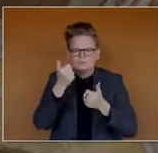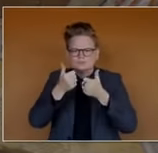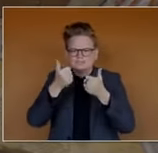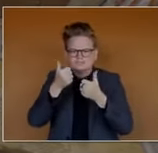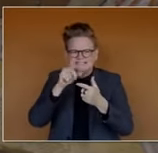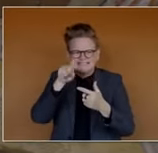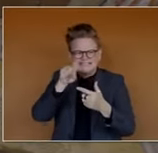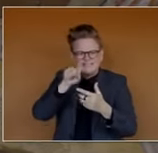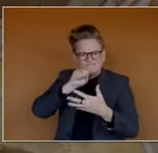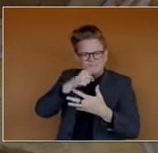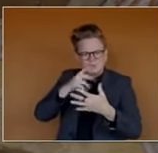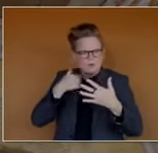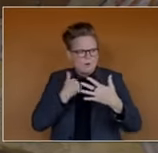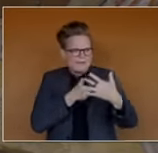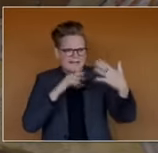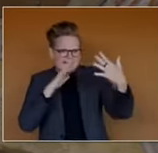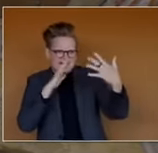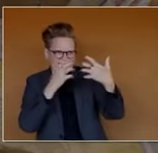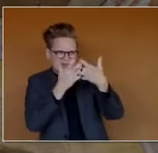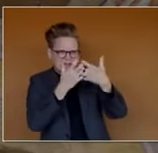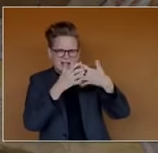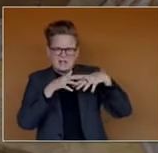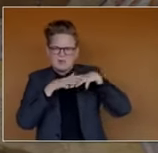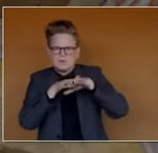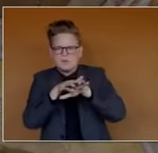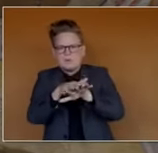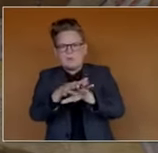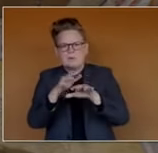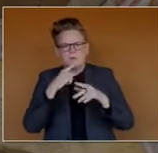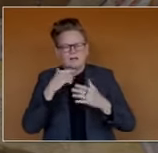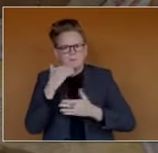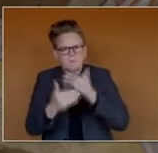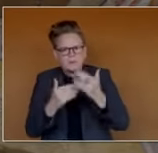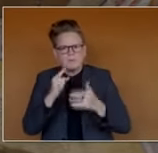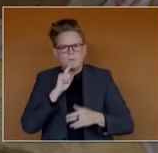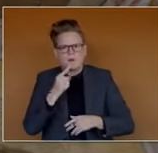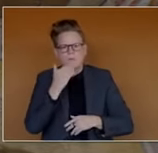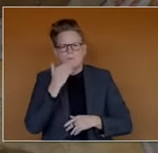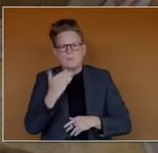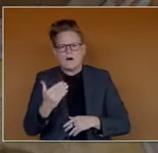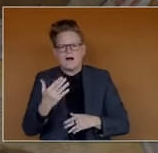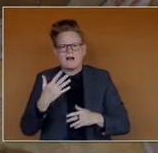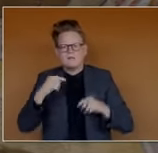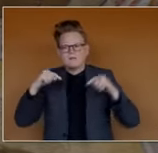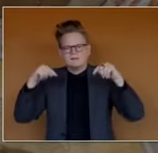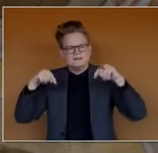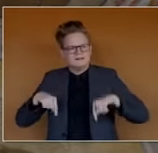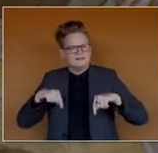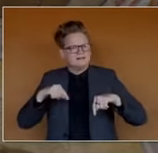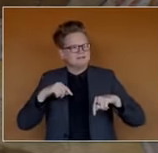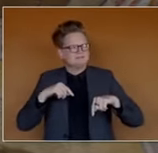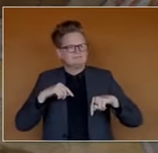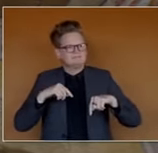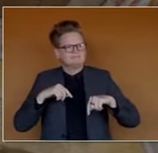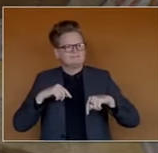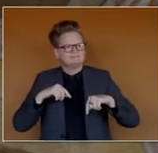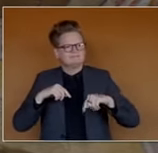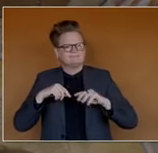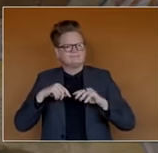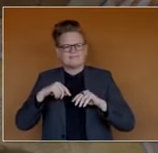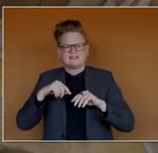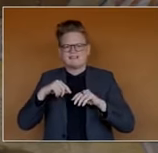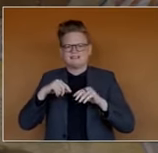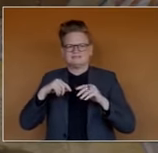so that's why we're here. On the issue of the resources, it is true,